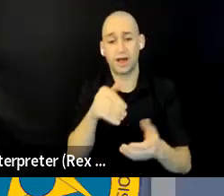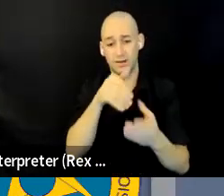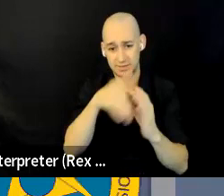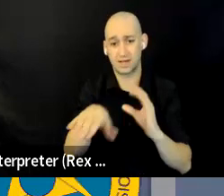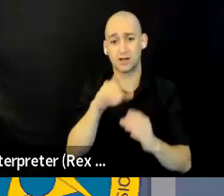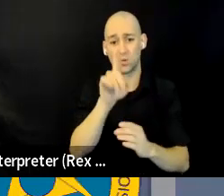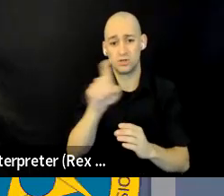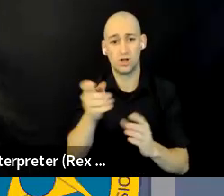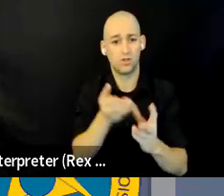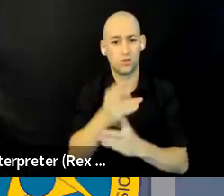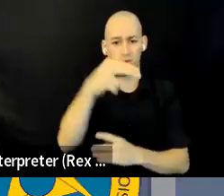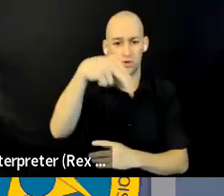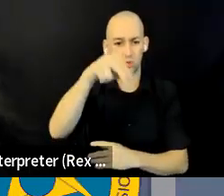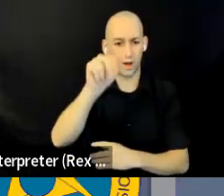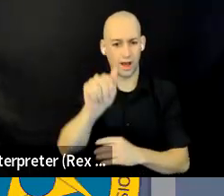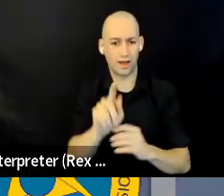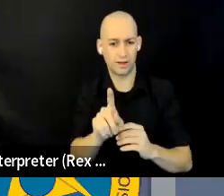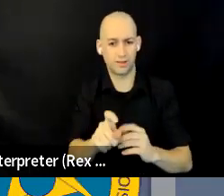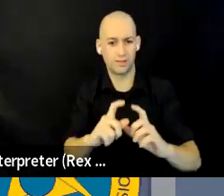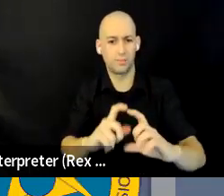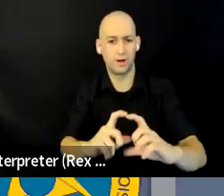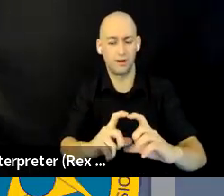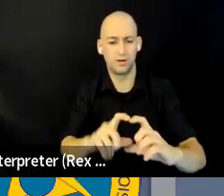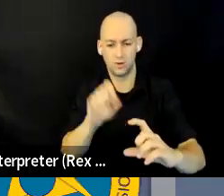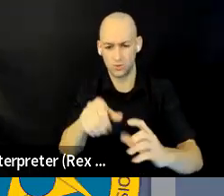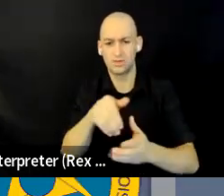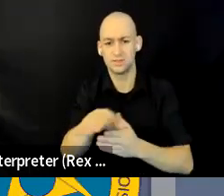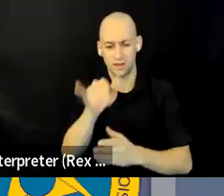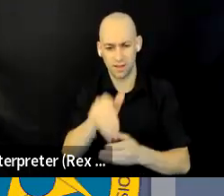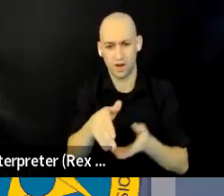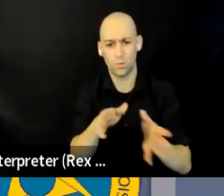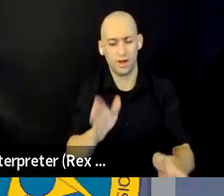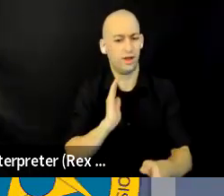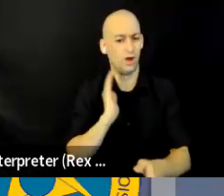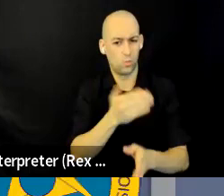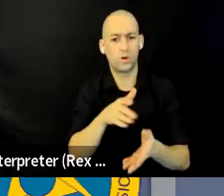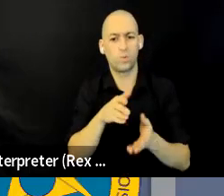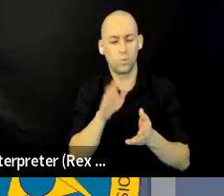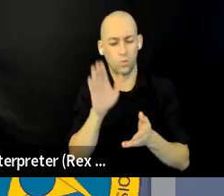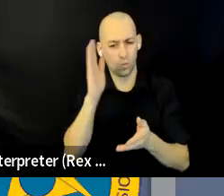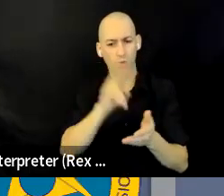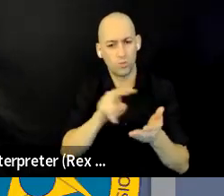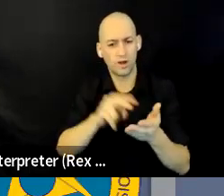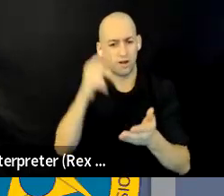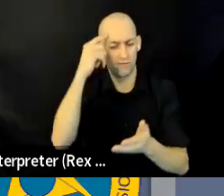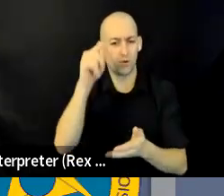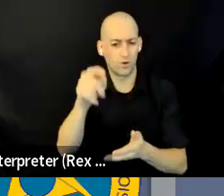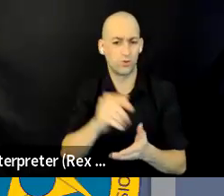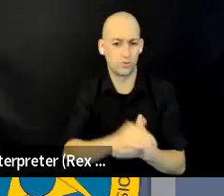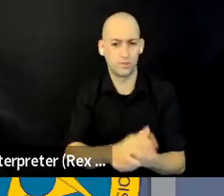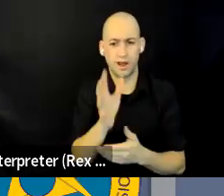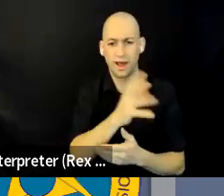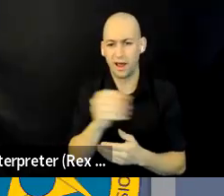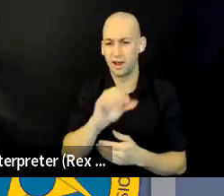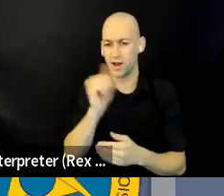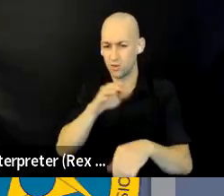comment. Please be sure to include agenda item number you are commenting on. Commission staff will read the comment on your behalf. And just another quick reminder on that